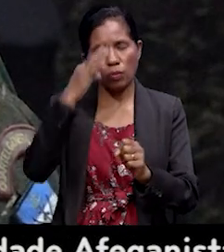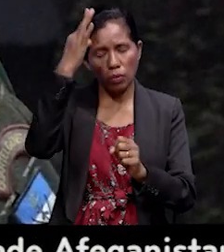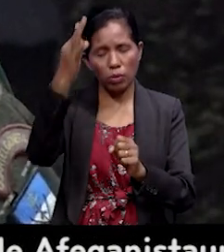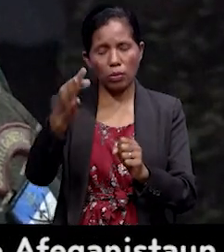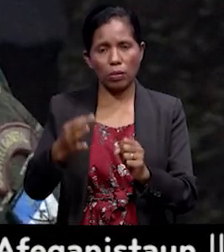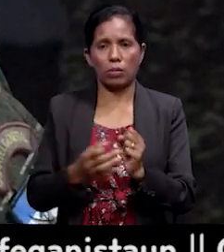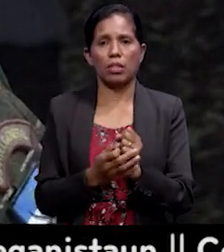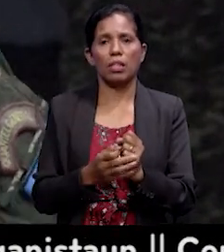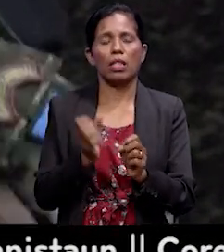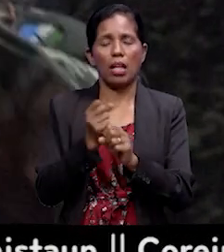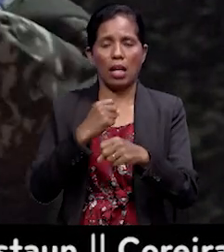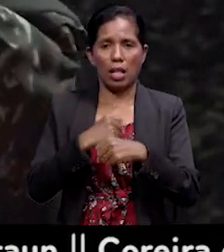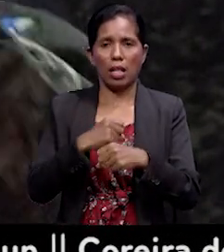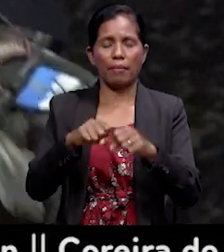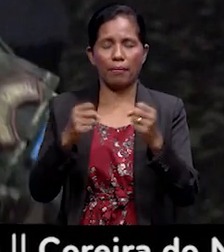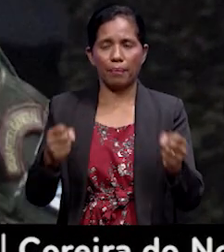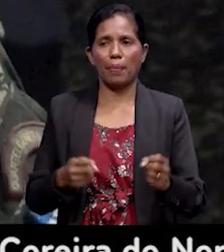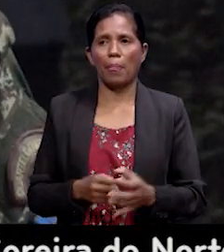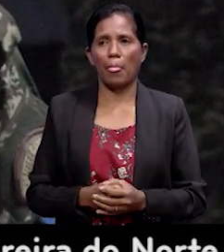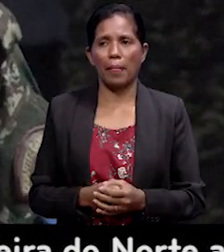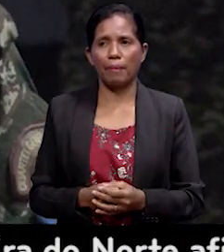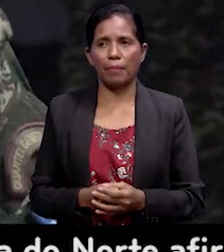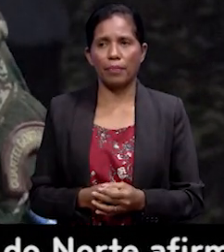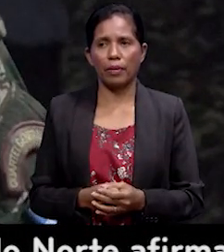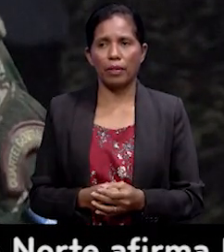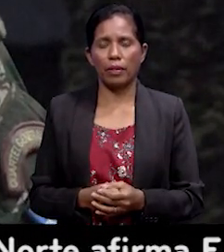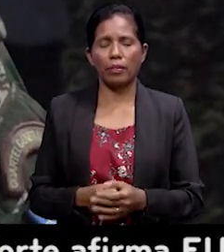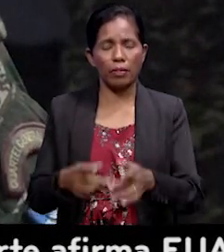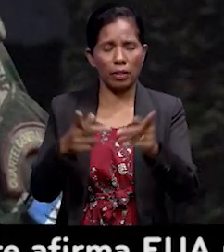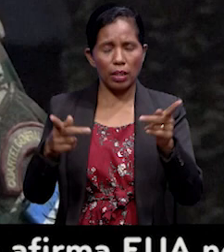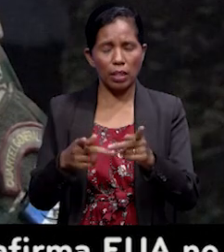pabiro. I palaka ruane ya kabalaka matibian ni ramilan ni hong.